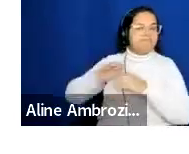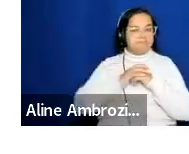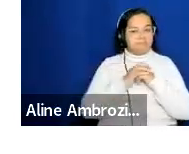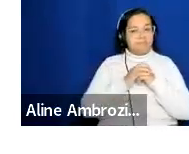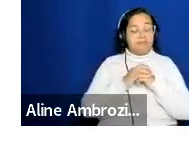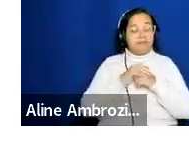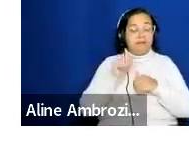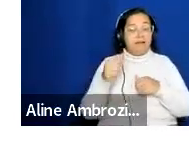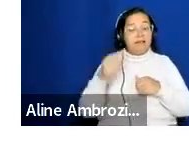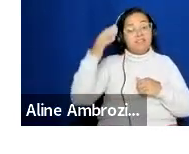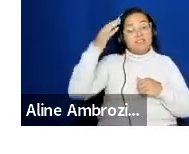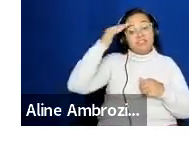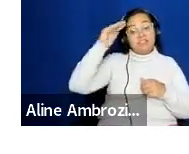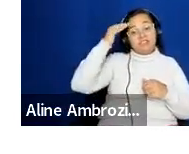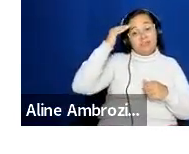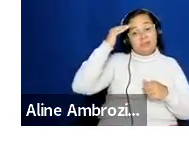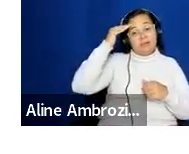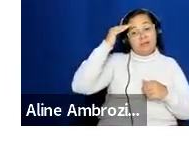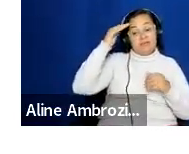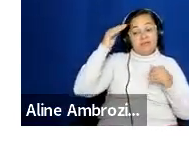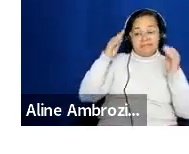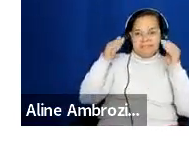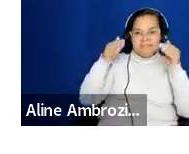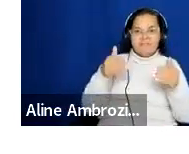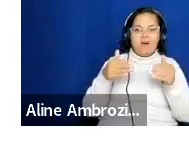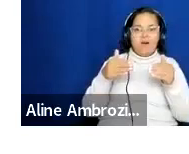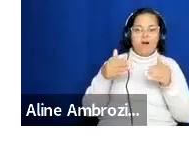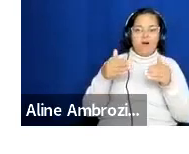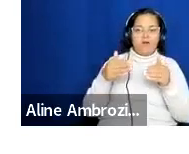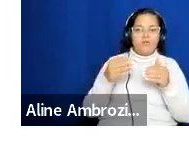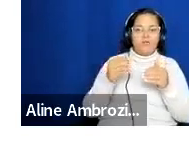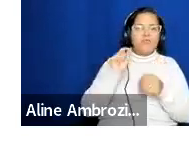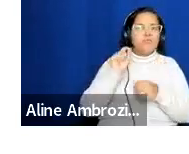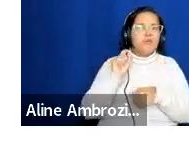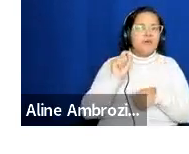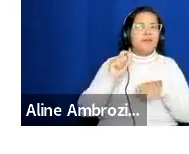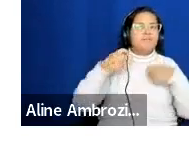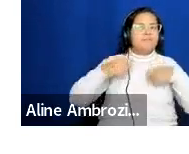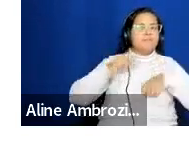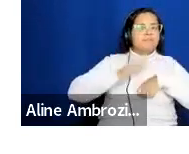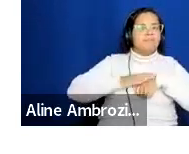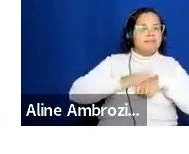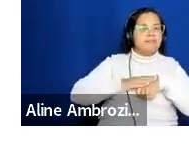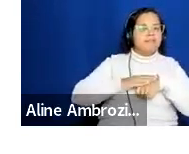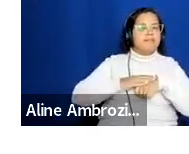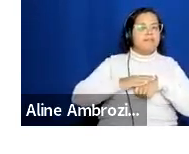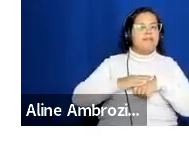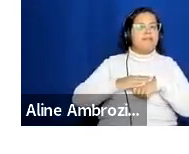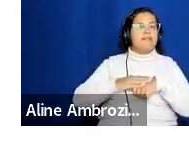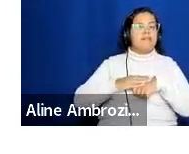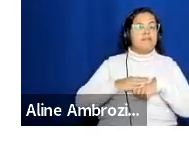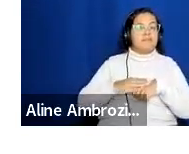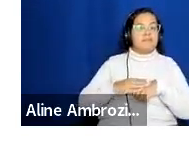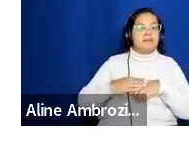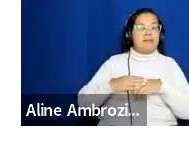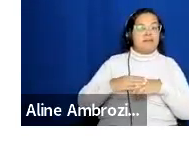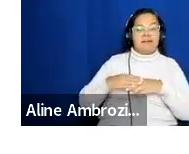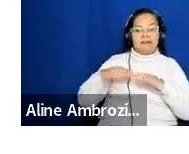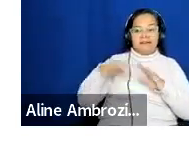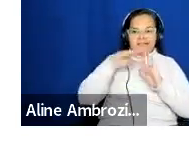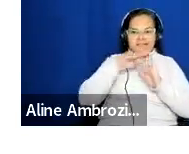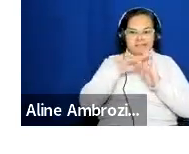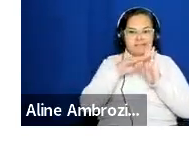this crazy system in which our humanness is expressed